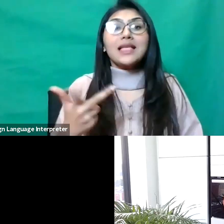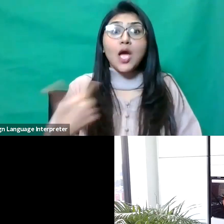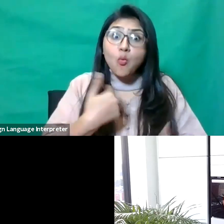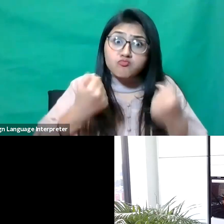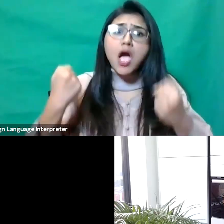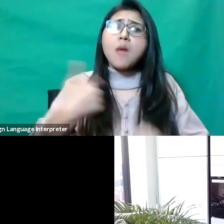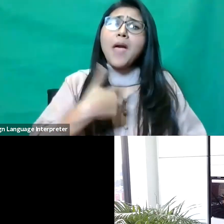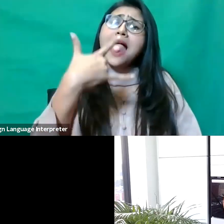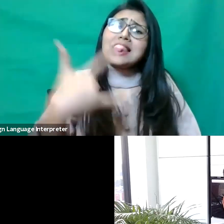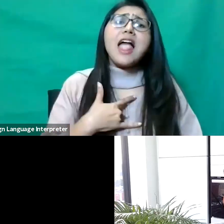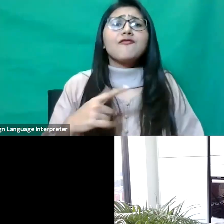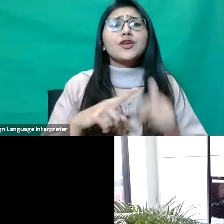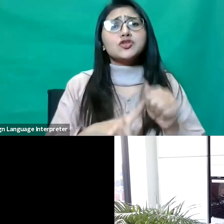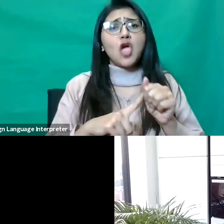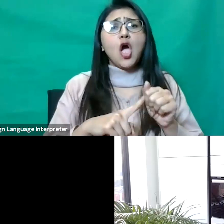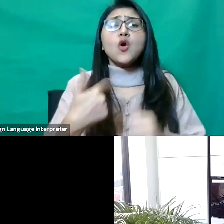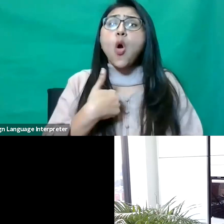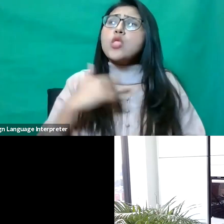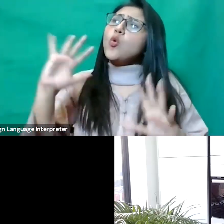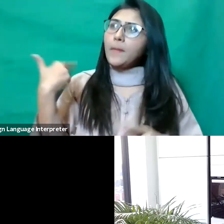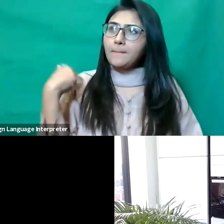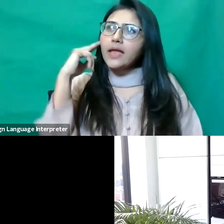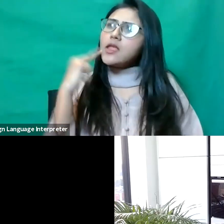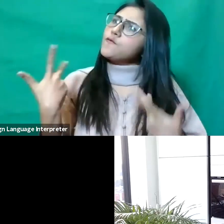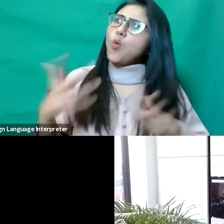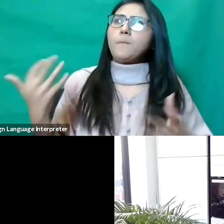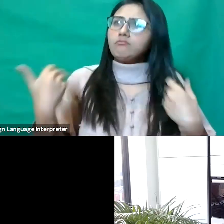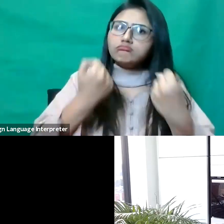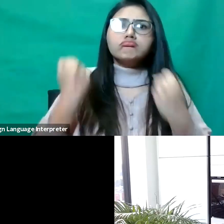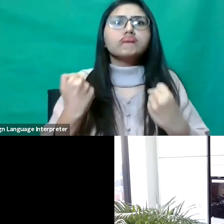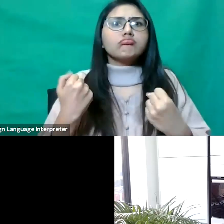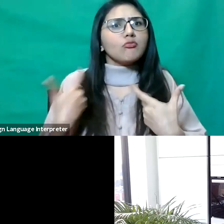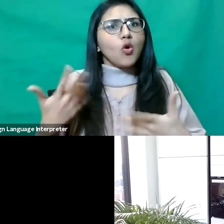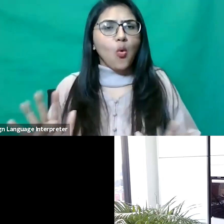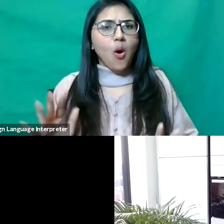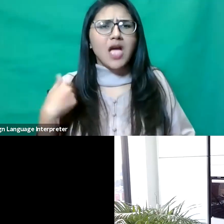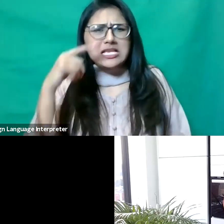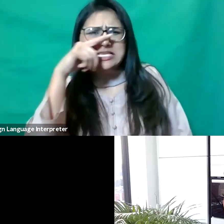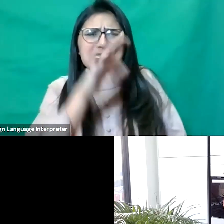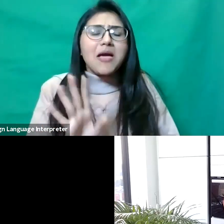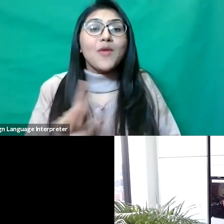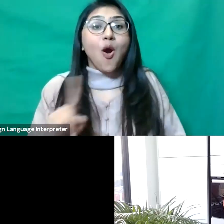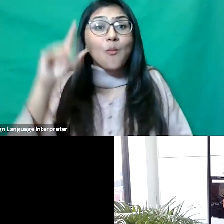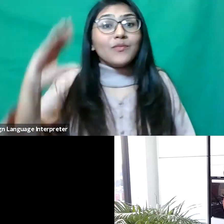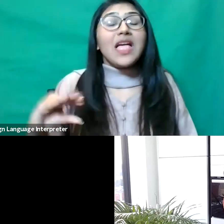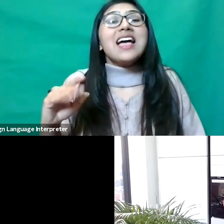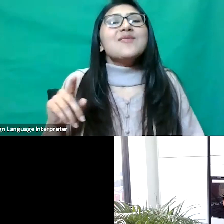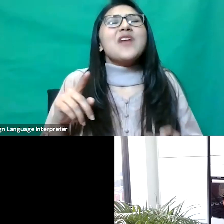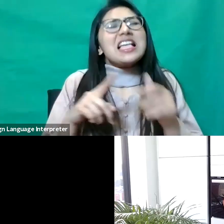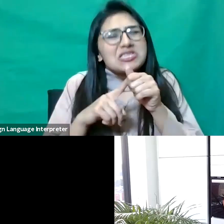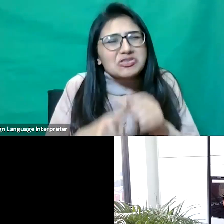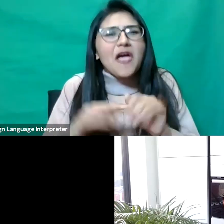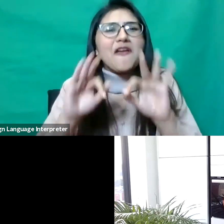from that cave. That's exactly. how I see it. And like you mentioned, it's not just young people, it's also parents. I feel